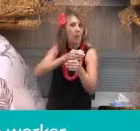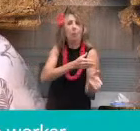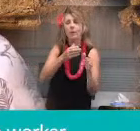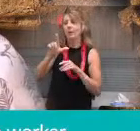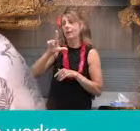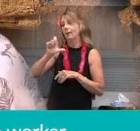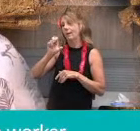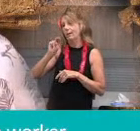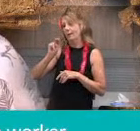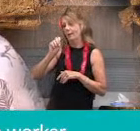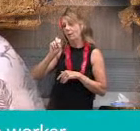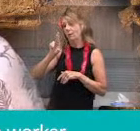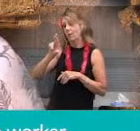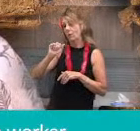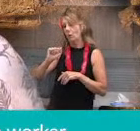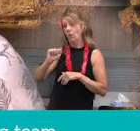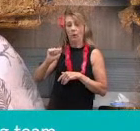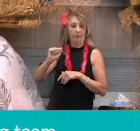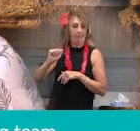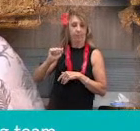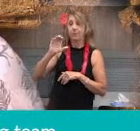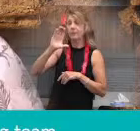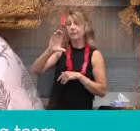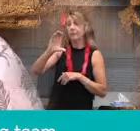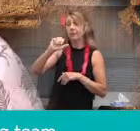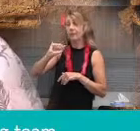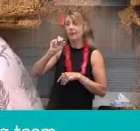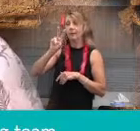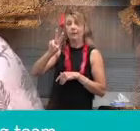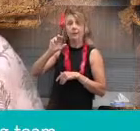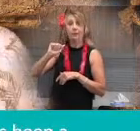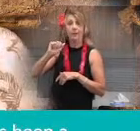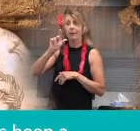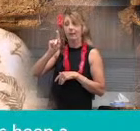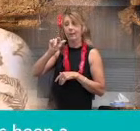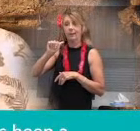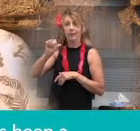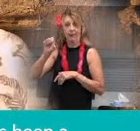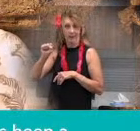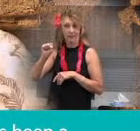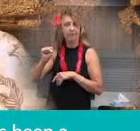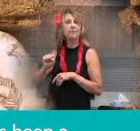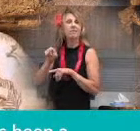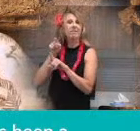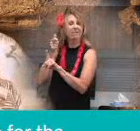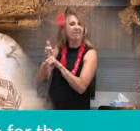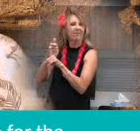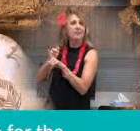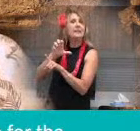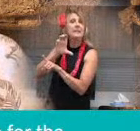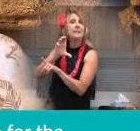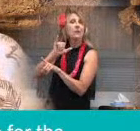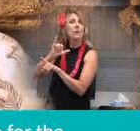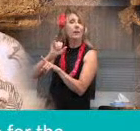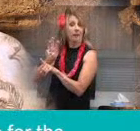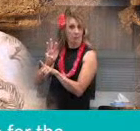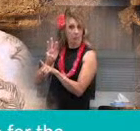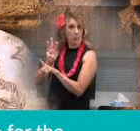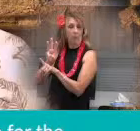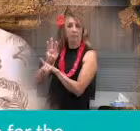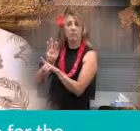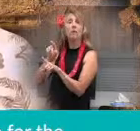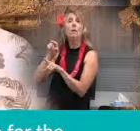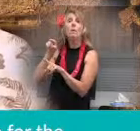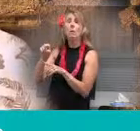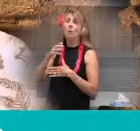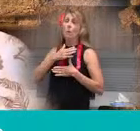Lenora Kavakis, Child and Youth Worker, Student Support and Wellbeing Team. Throughout the years, Lenora has been a passionate and caring